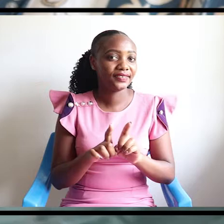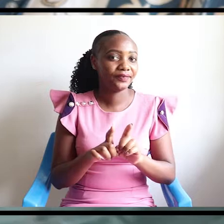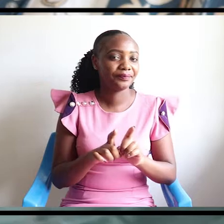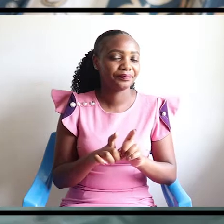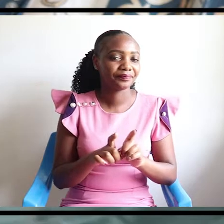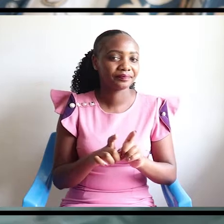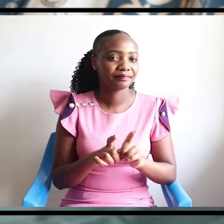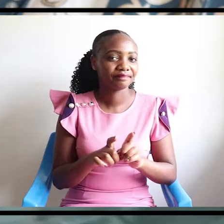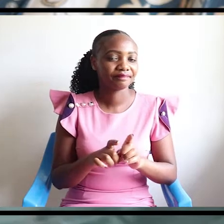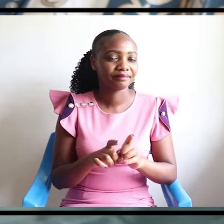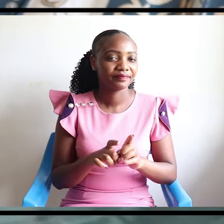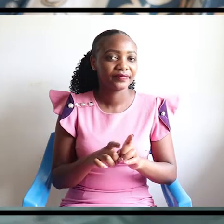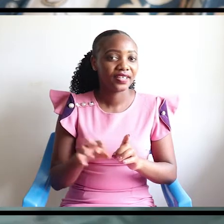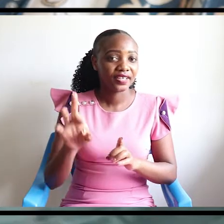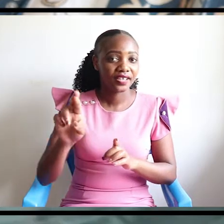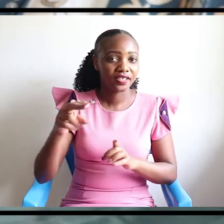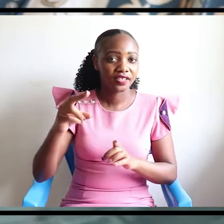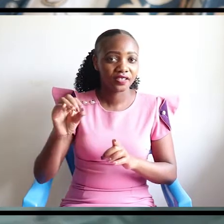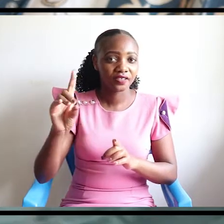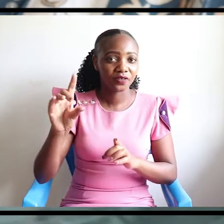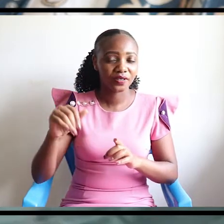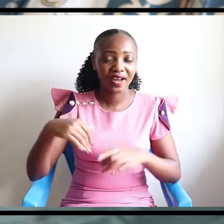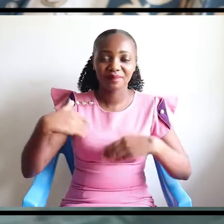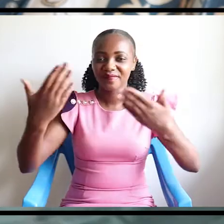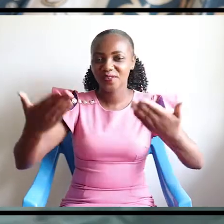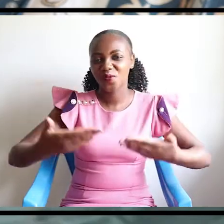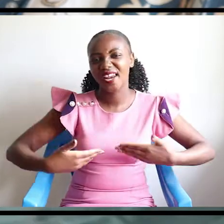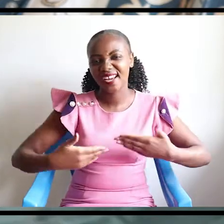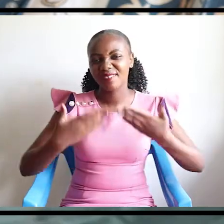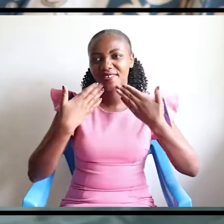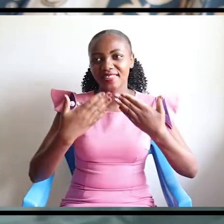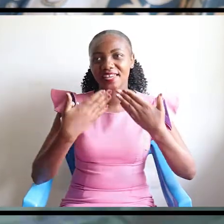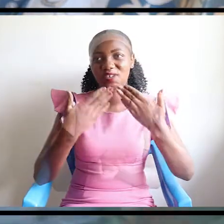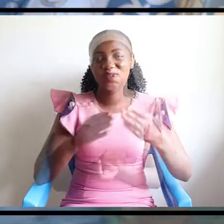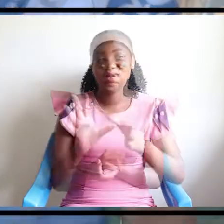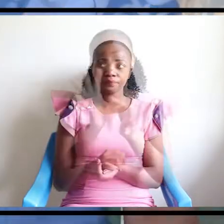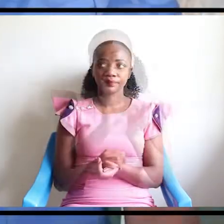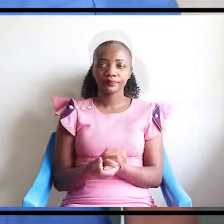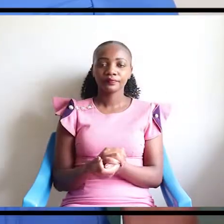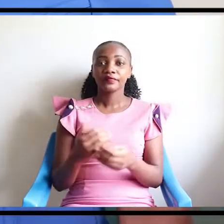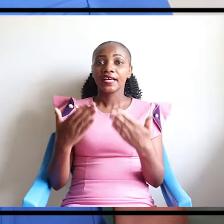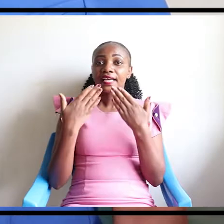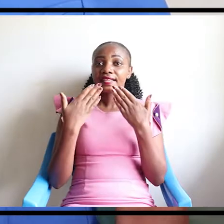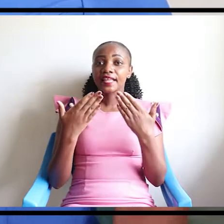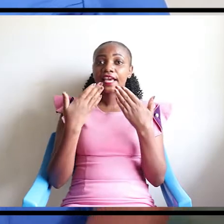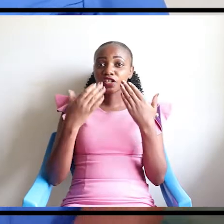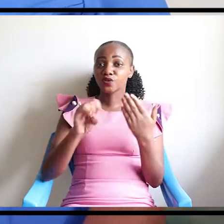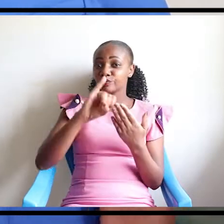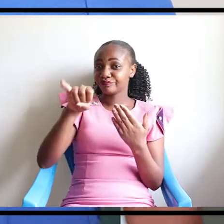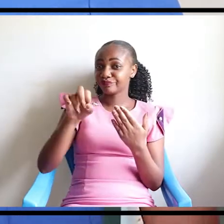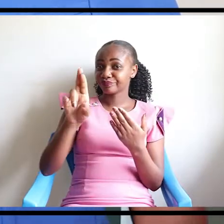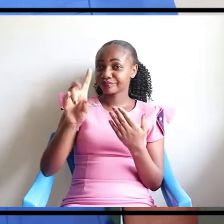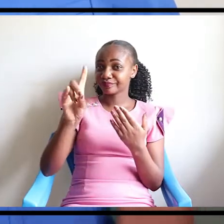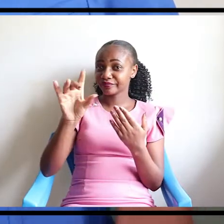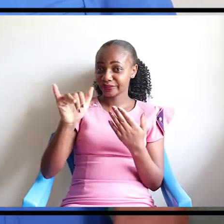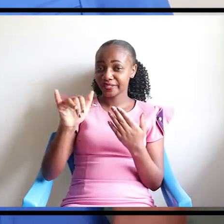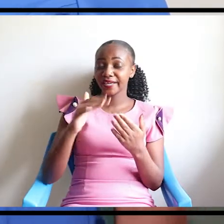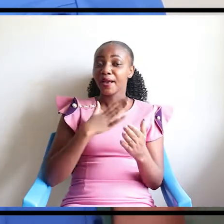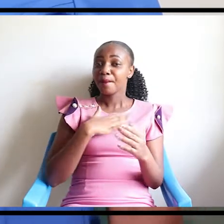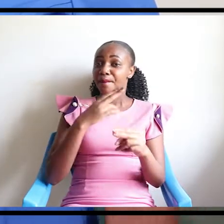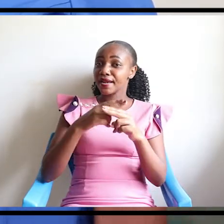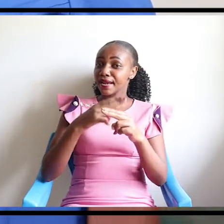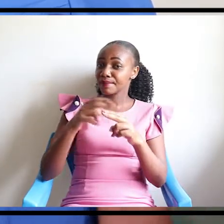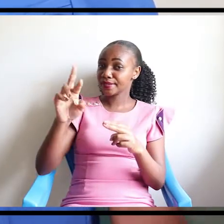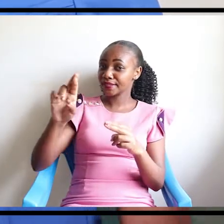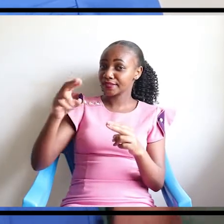know about them. Rhoda, welcome, and thank you very much to join us. Thank you, Judy. My name is Rhoda Kaburu,